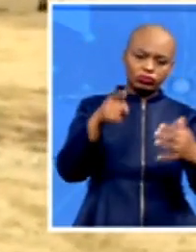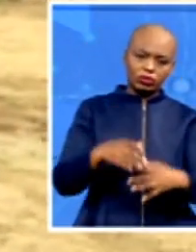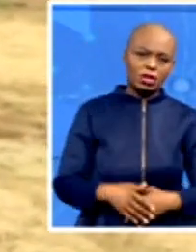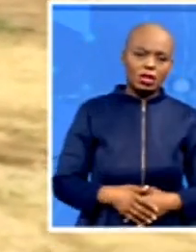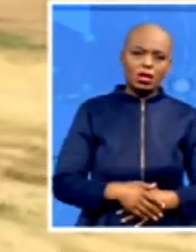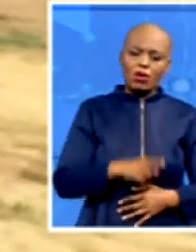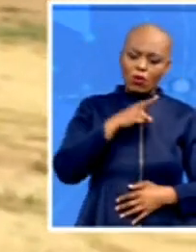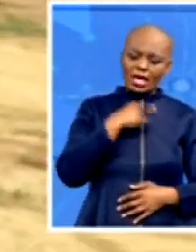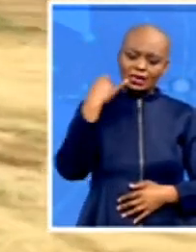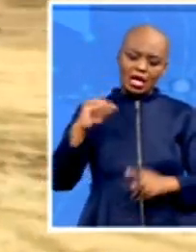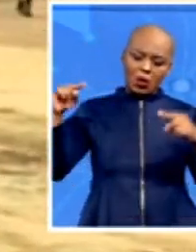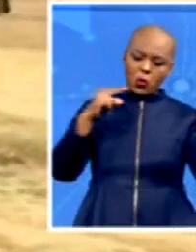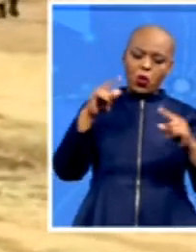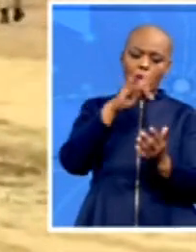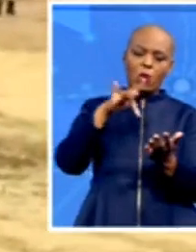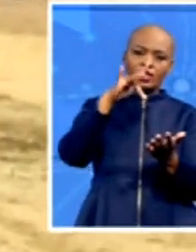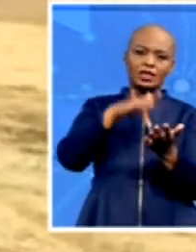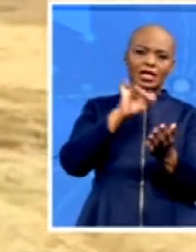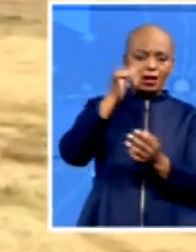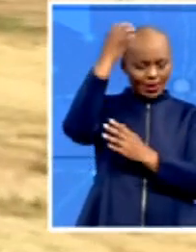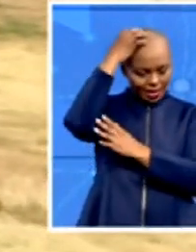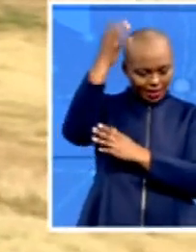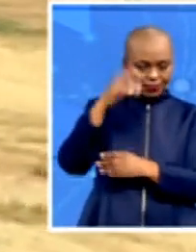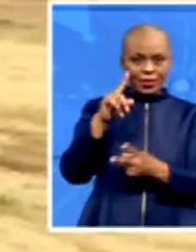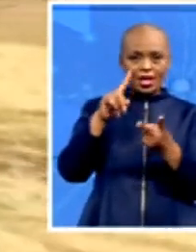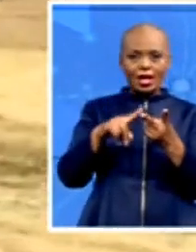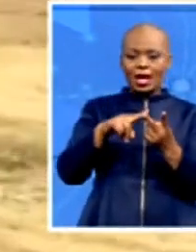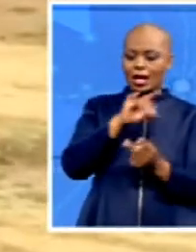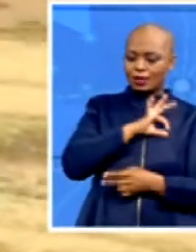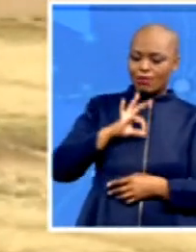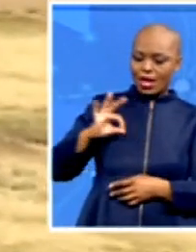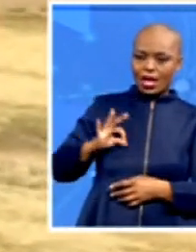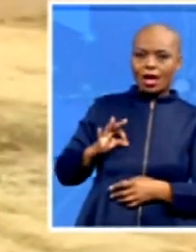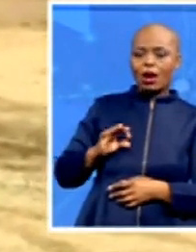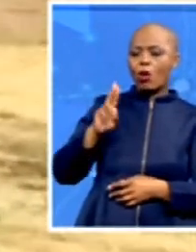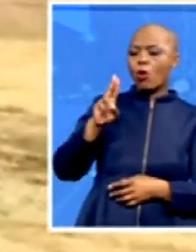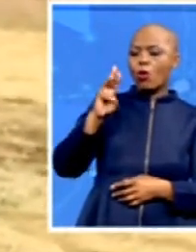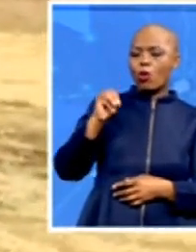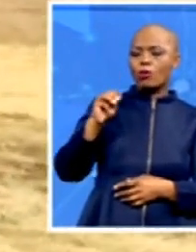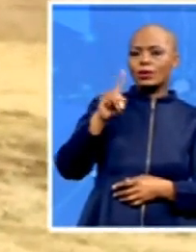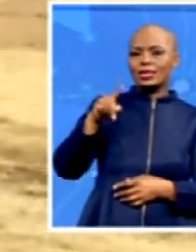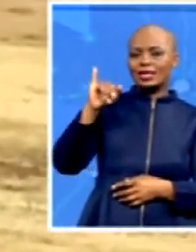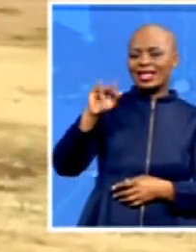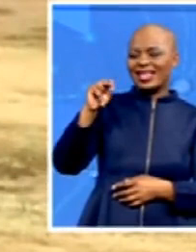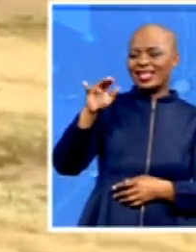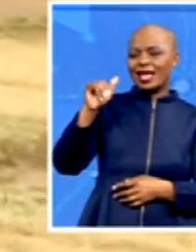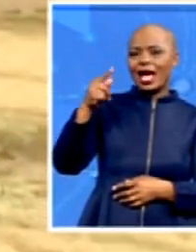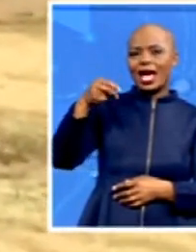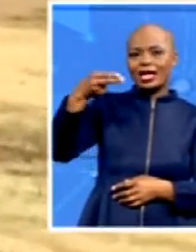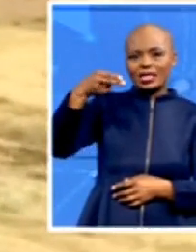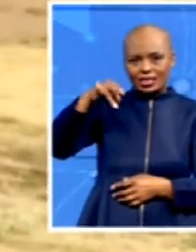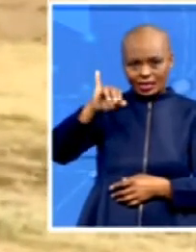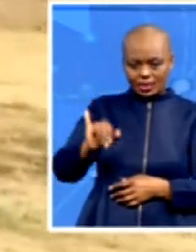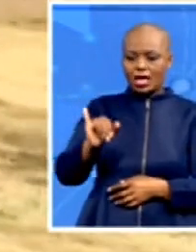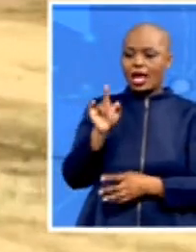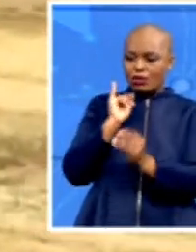of Umzinyati, Blaine, who was telling us that, in fact, there were other people from national government who wanted to